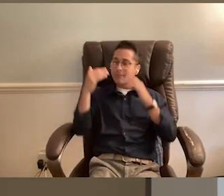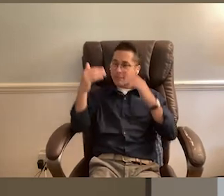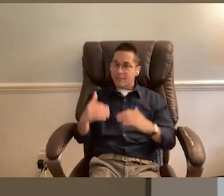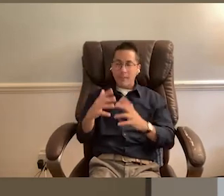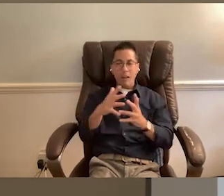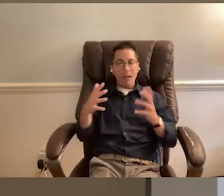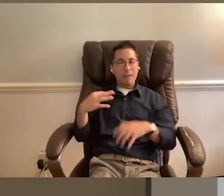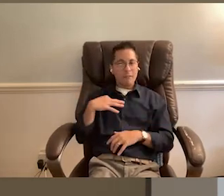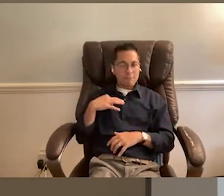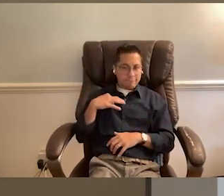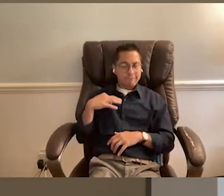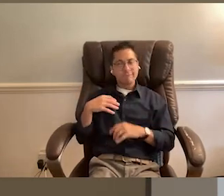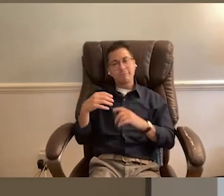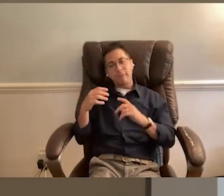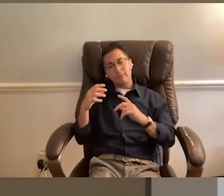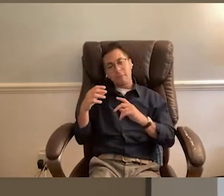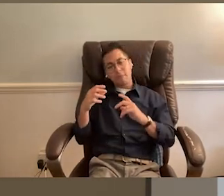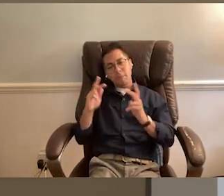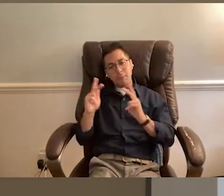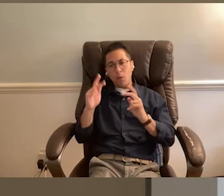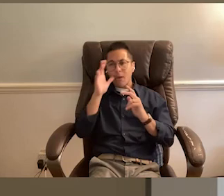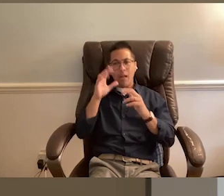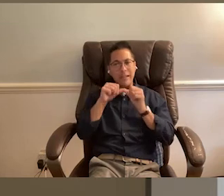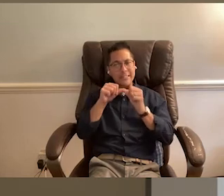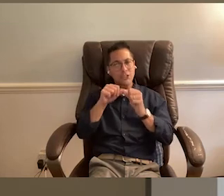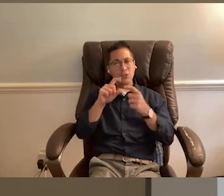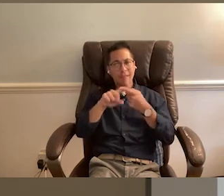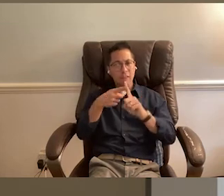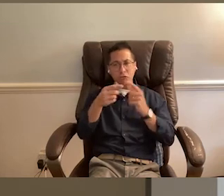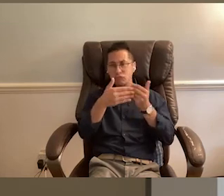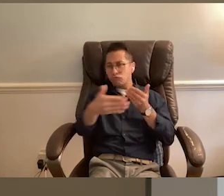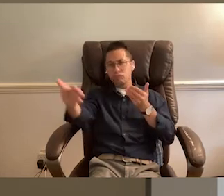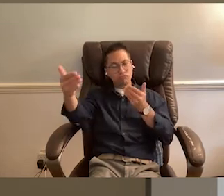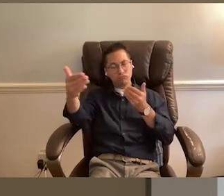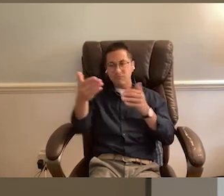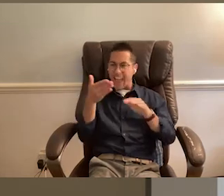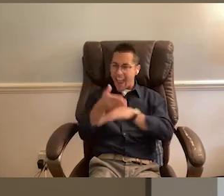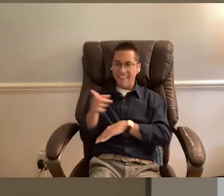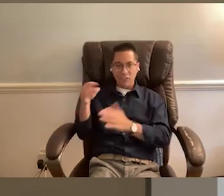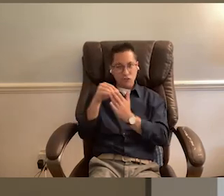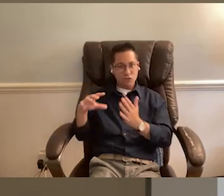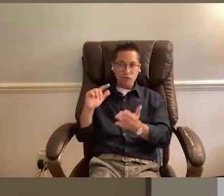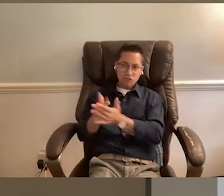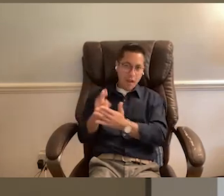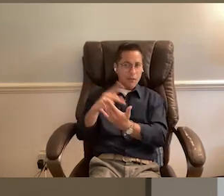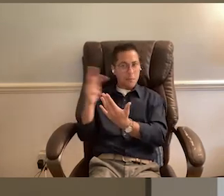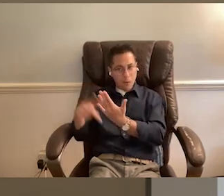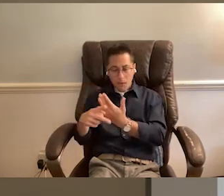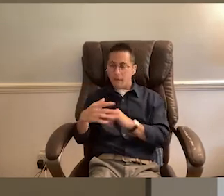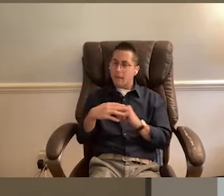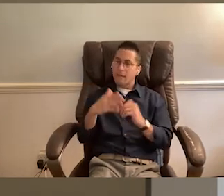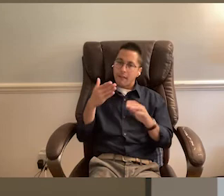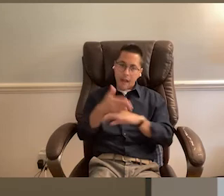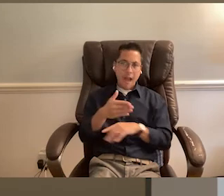counselor, but now I want to be a counselor for people with IDD. We have a current AmeriCorps member who's about to finish in 2 months. We're going to miss him so much.